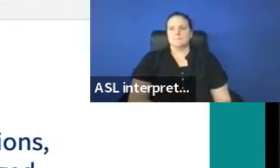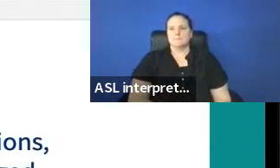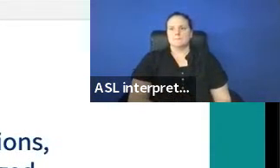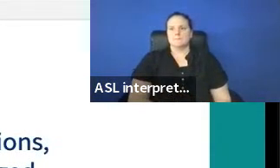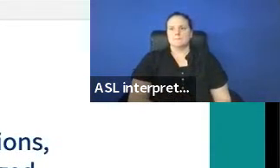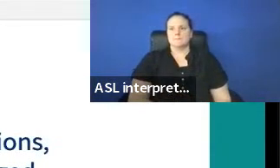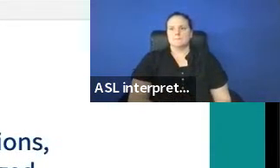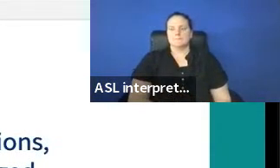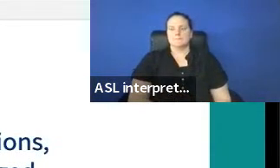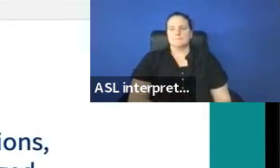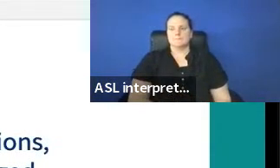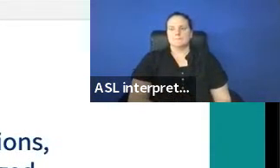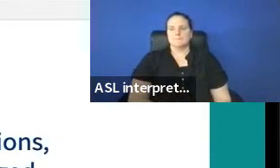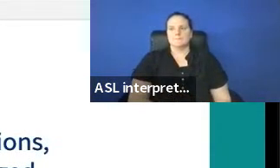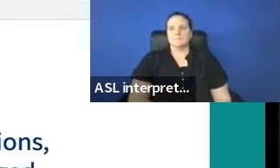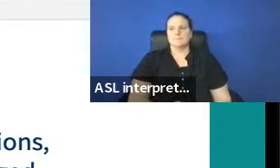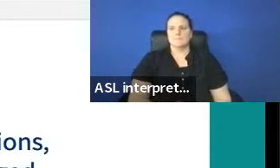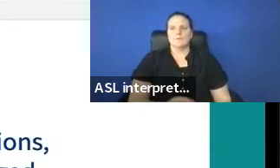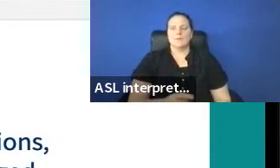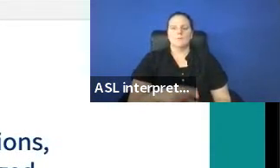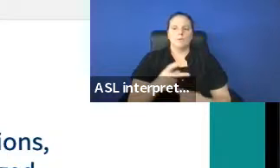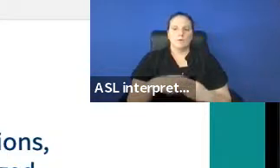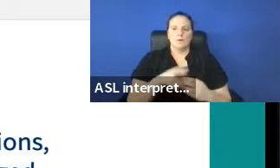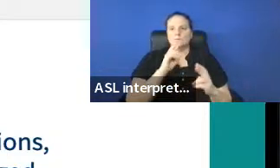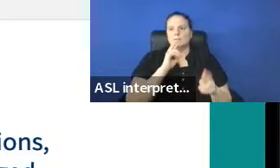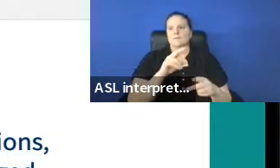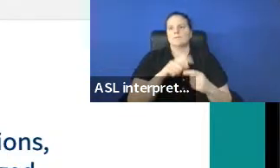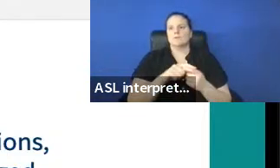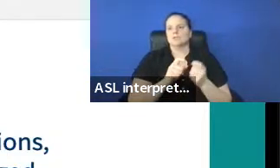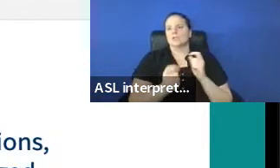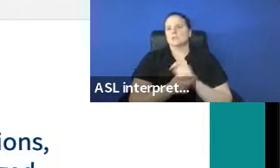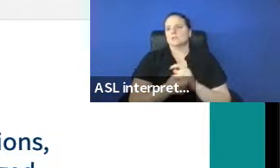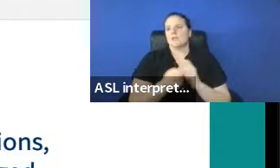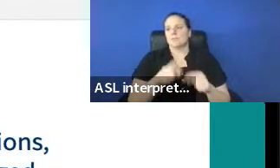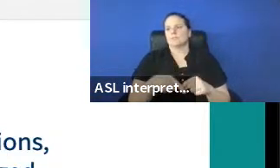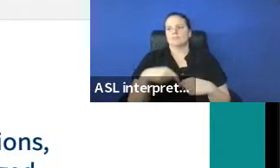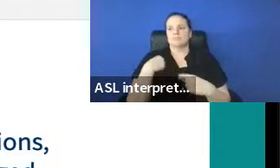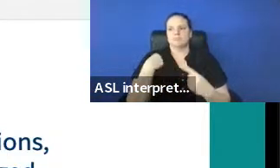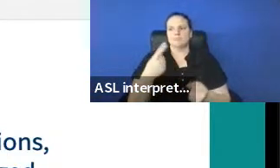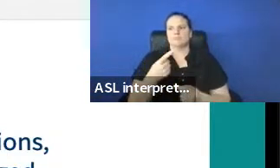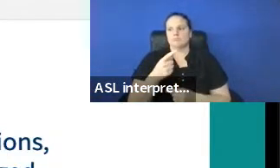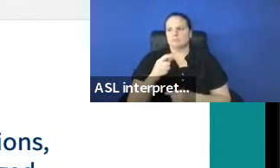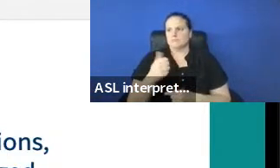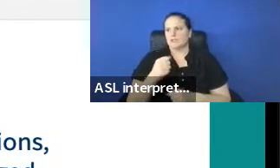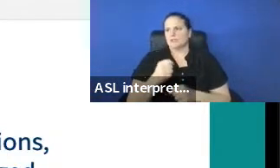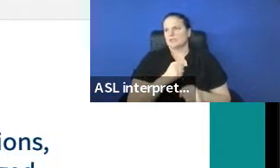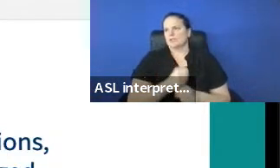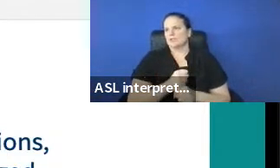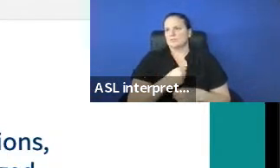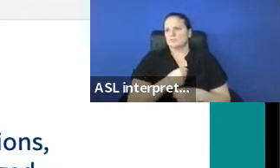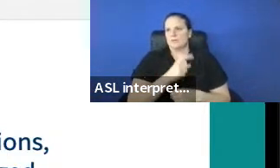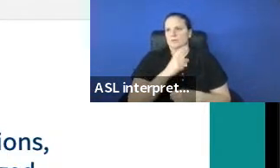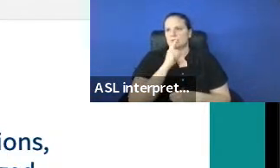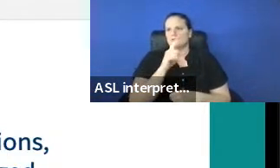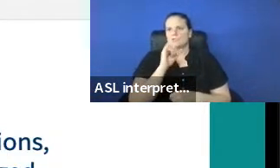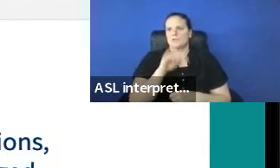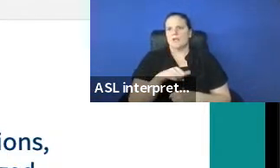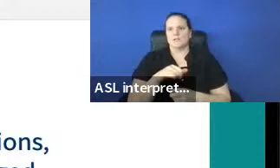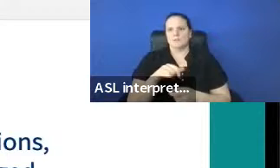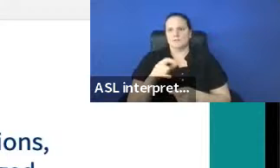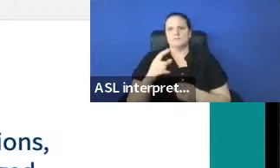The program is responding to changes that have occurred over the last decade or so, and making sure that it is meeting our